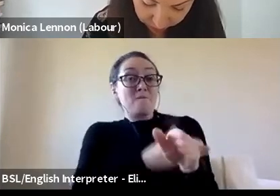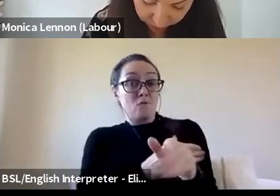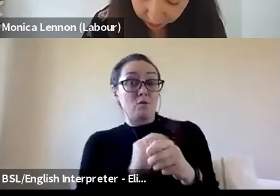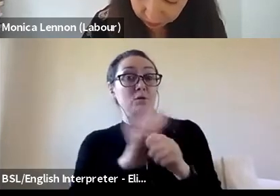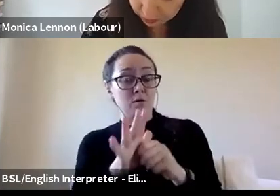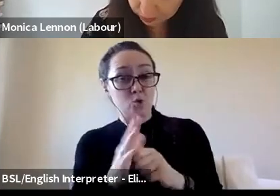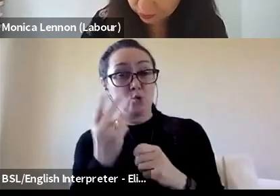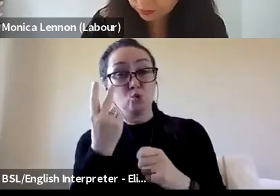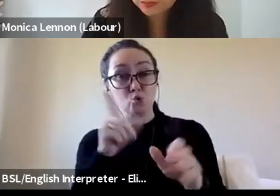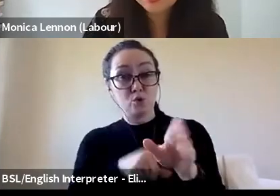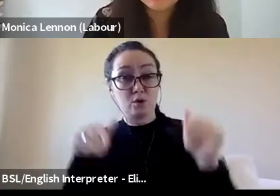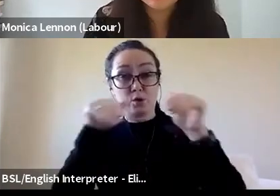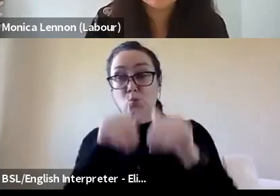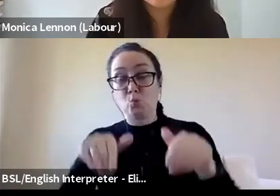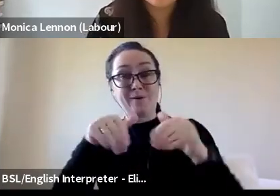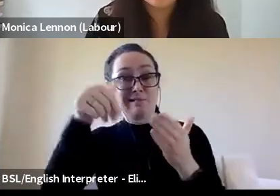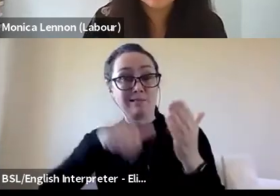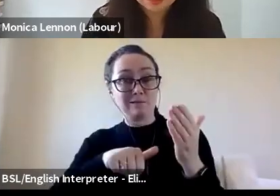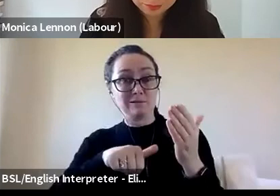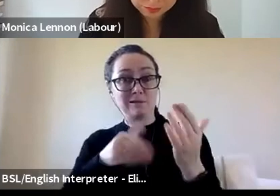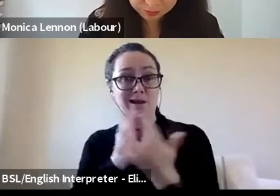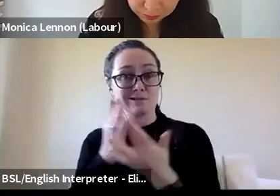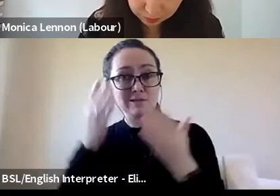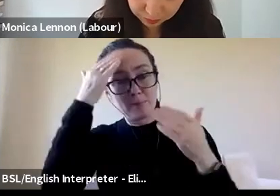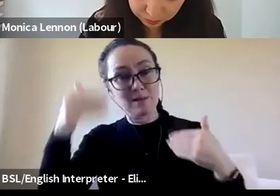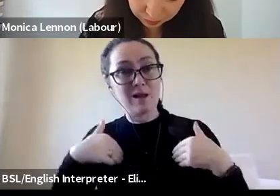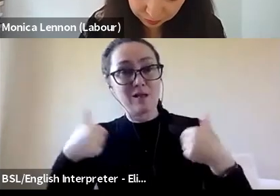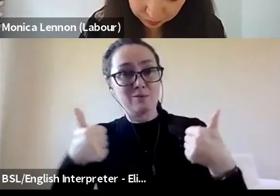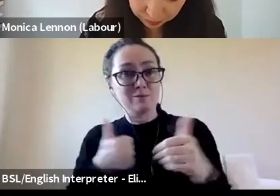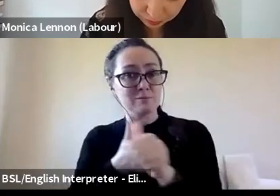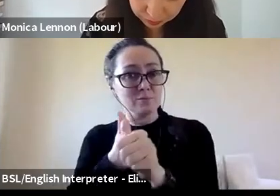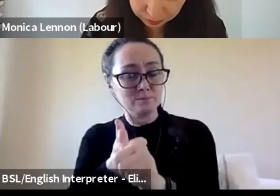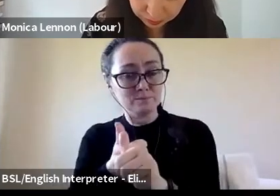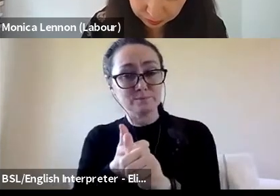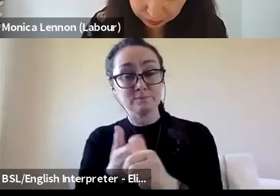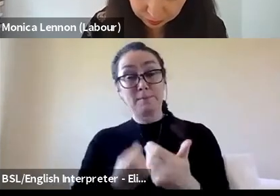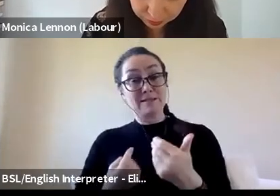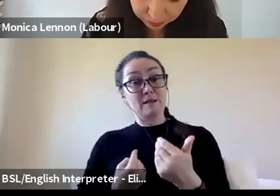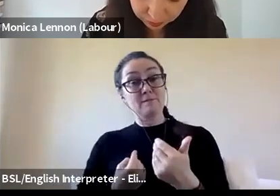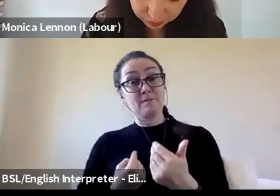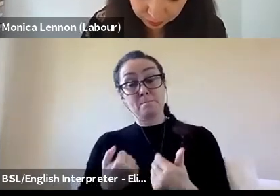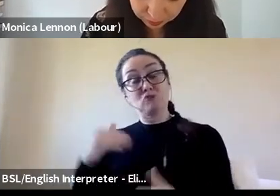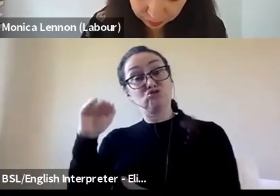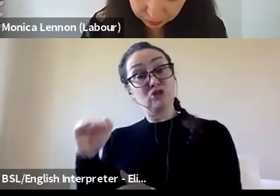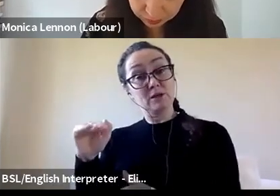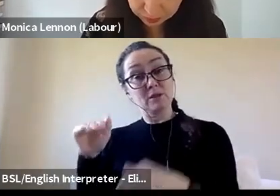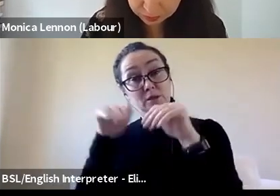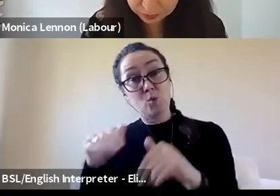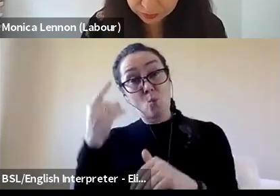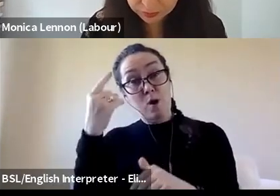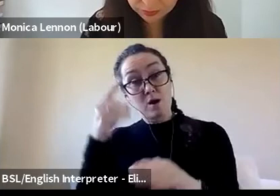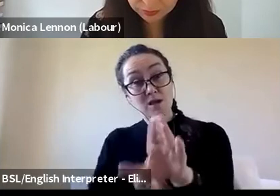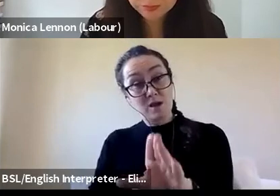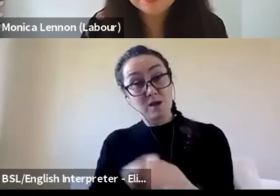is devastating. And, you know, I speak from personal experience in terms of my child having to wait for a year to be seen.